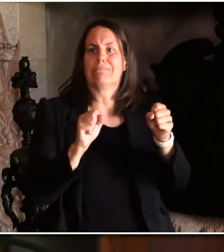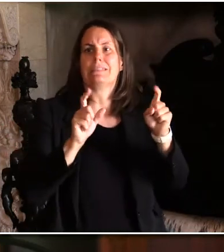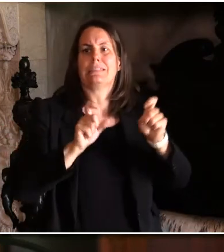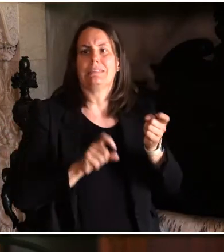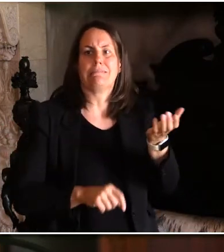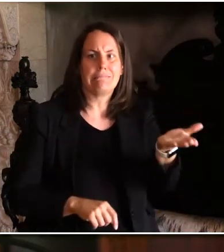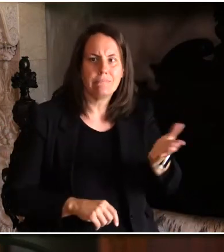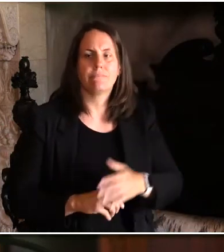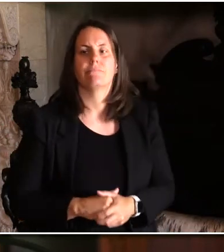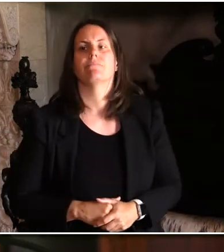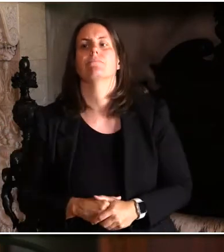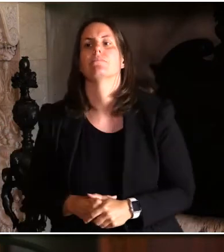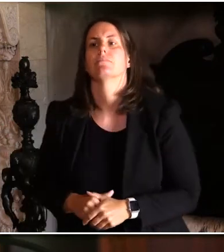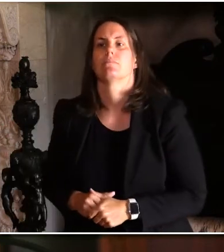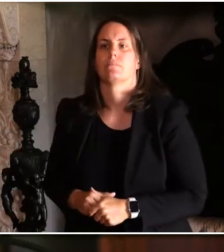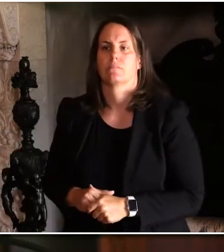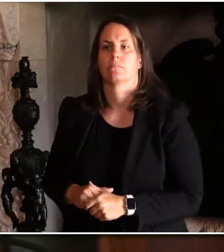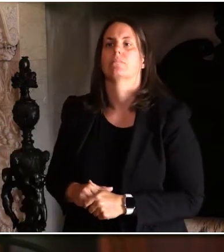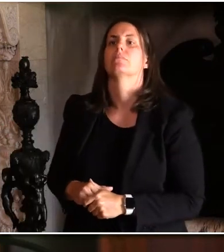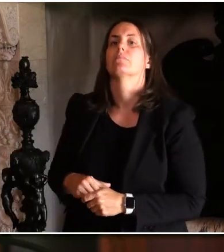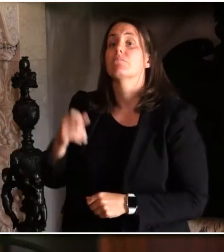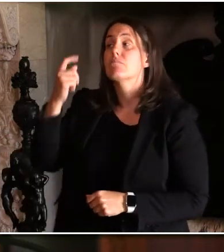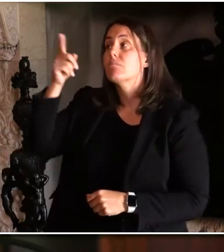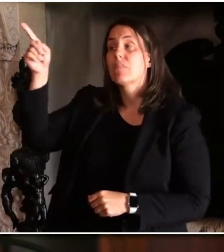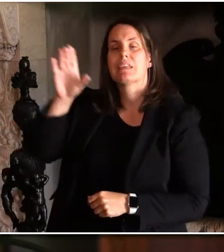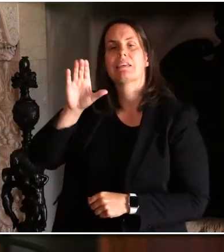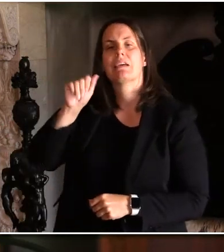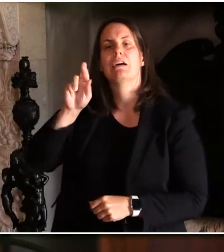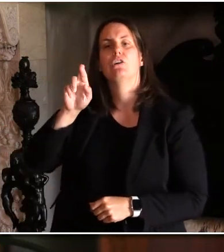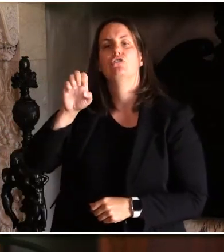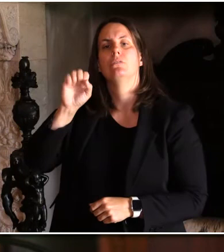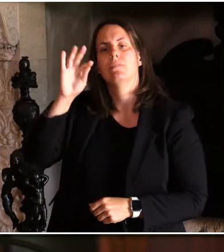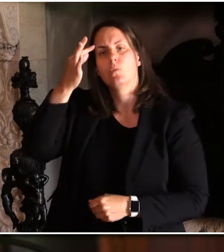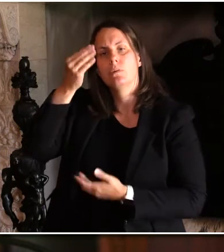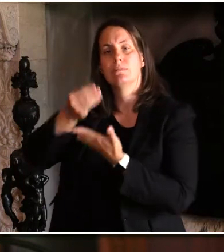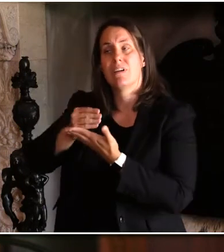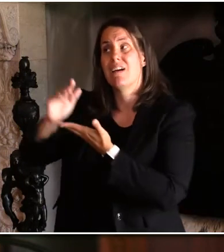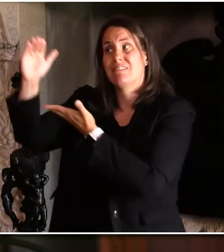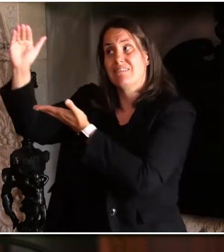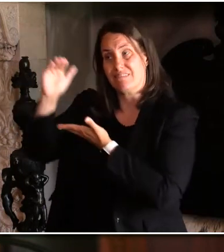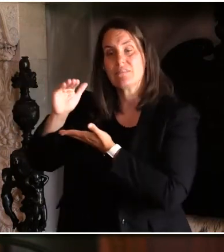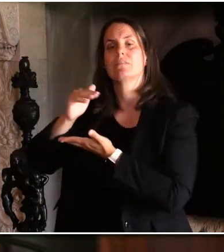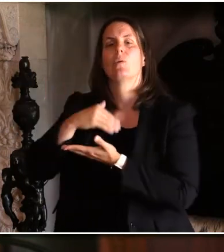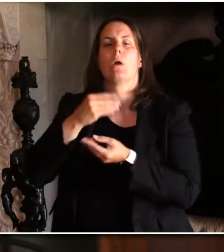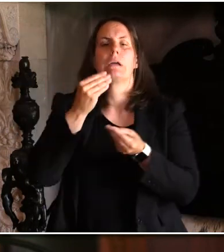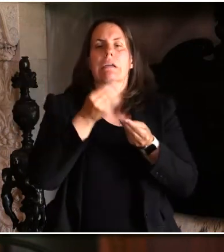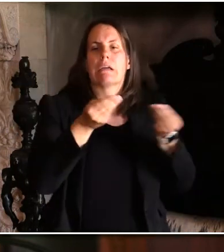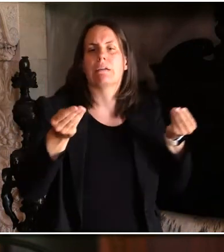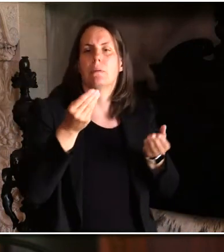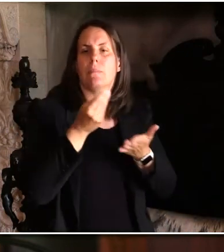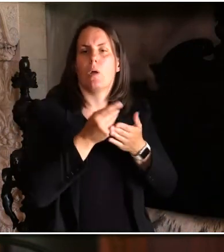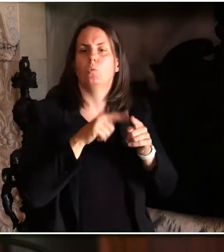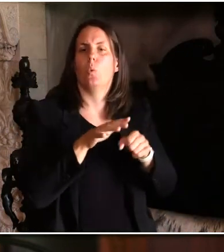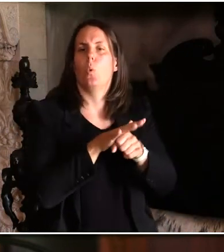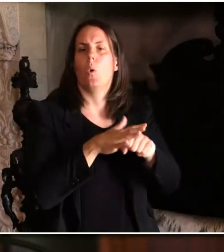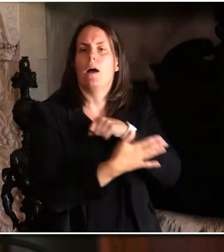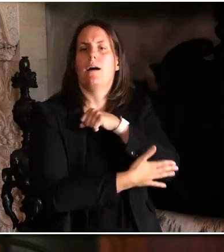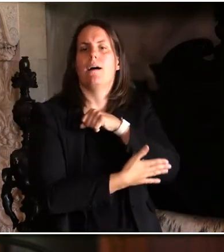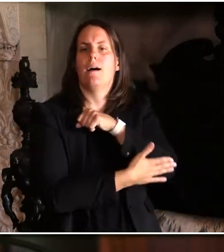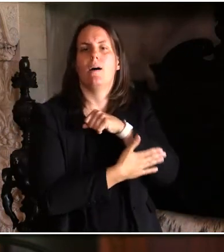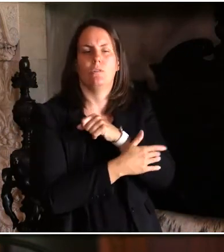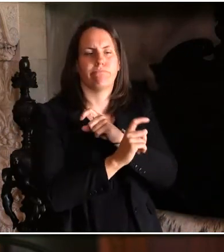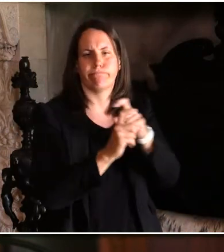for them to be thinking through the local partnerships and other work they need to do to have a sustainable testing